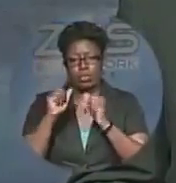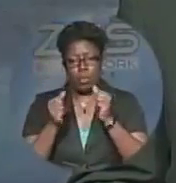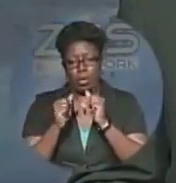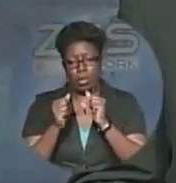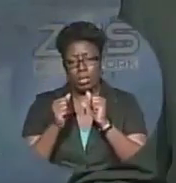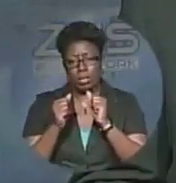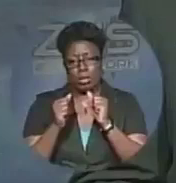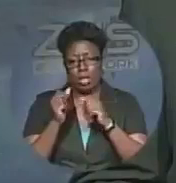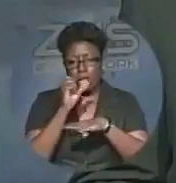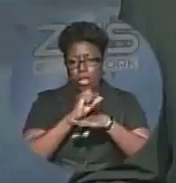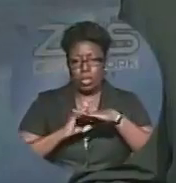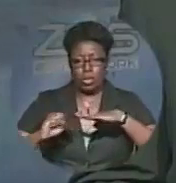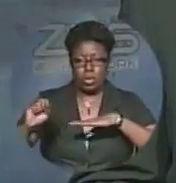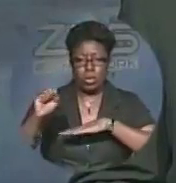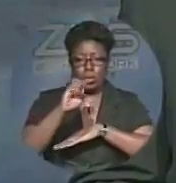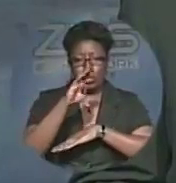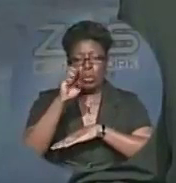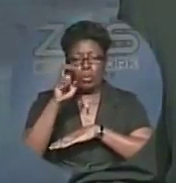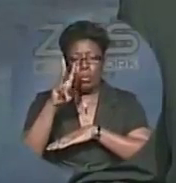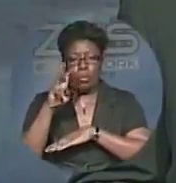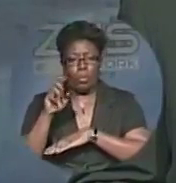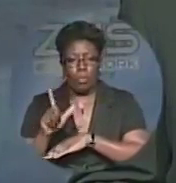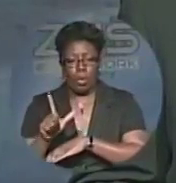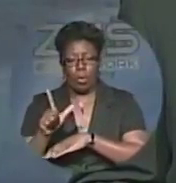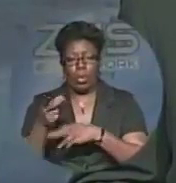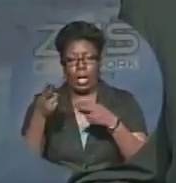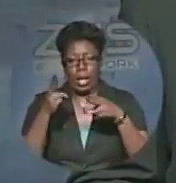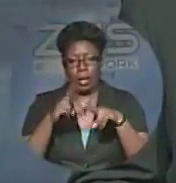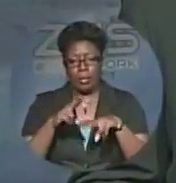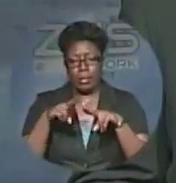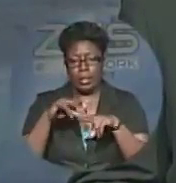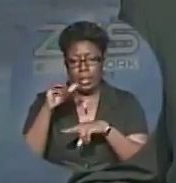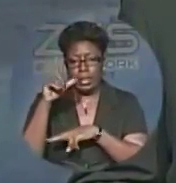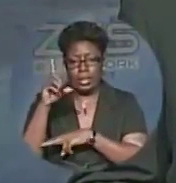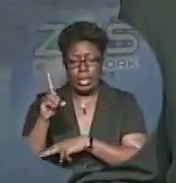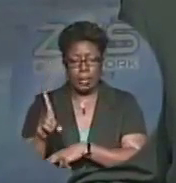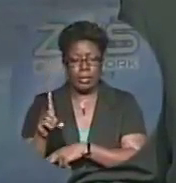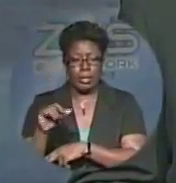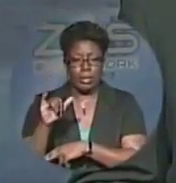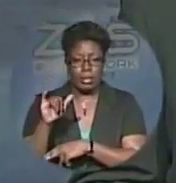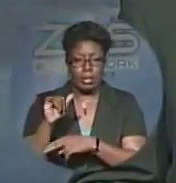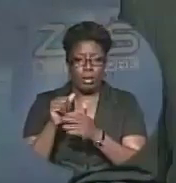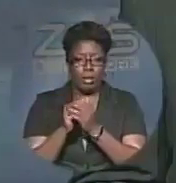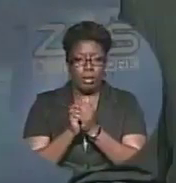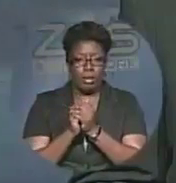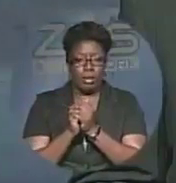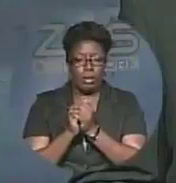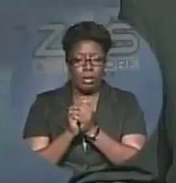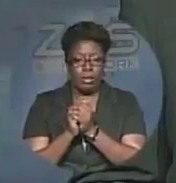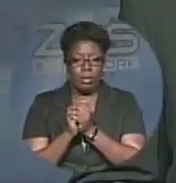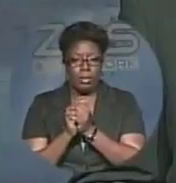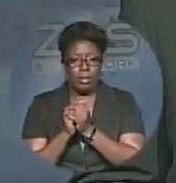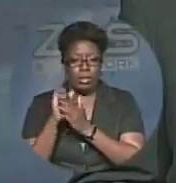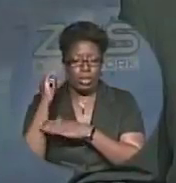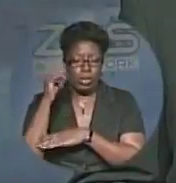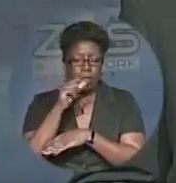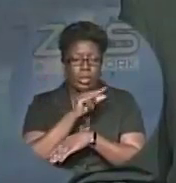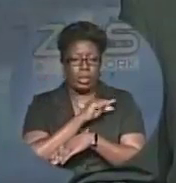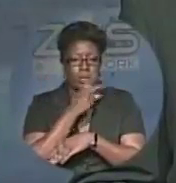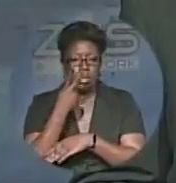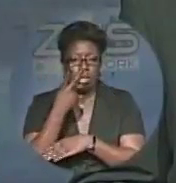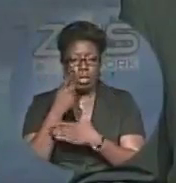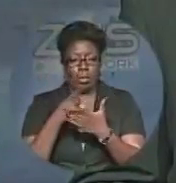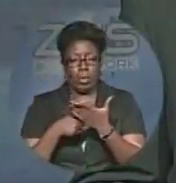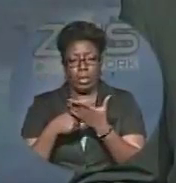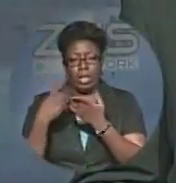Bowl 46 taking place last night in Indianapolis. Here at home, our Julian Gibson was out and about seeing how Bahamians